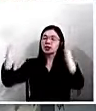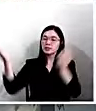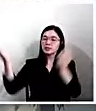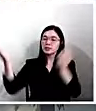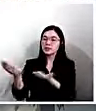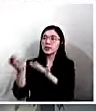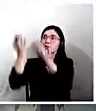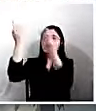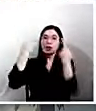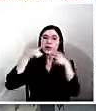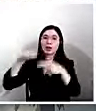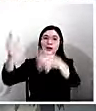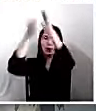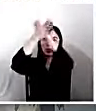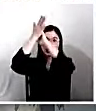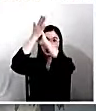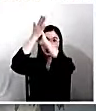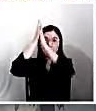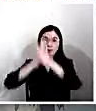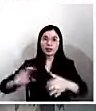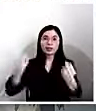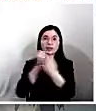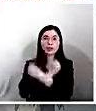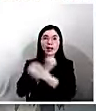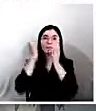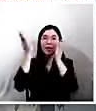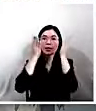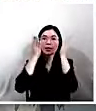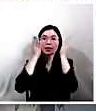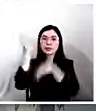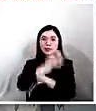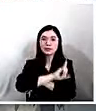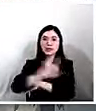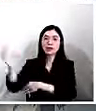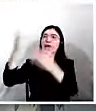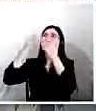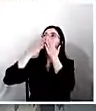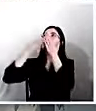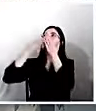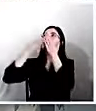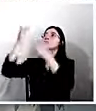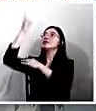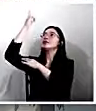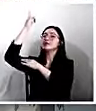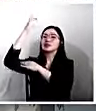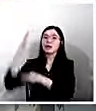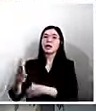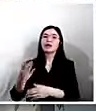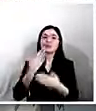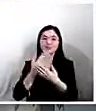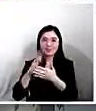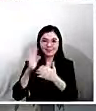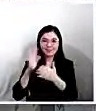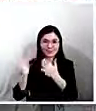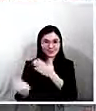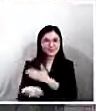to love and serve the Lord. Thanks be to God. Good morning once again. Good morning.